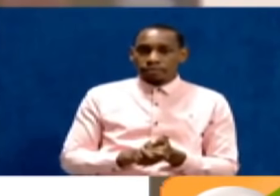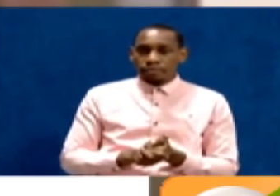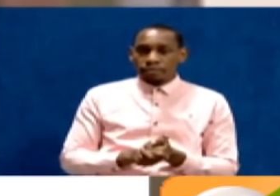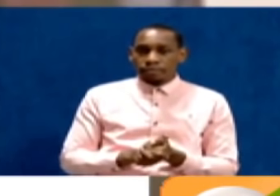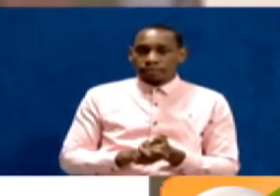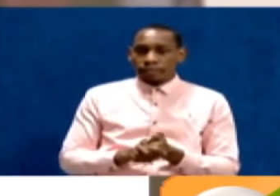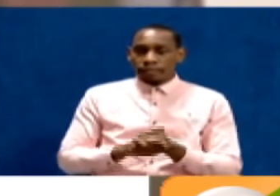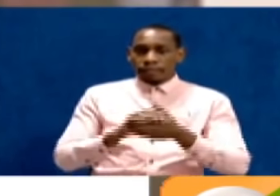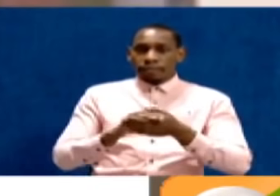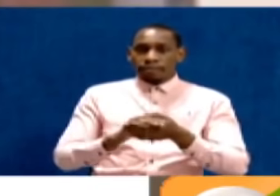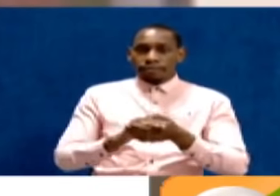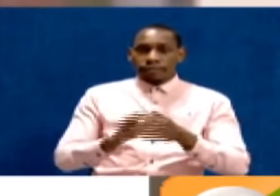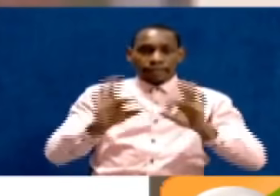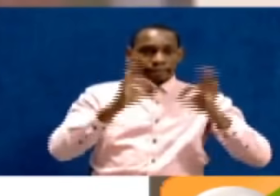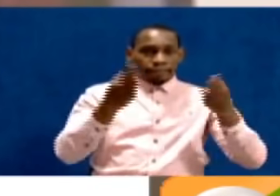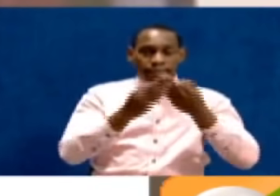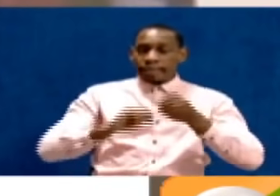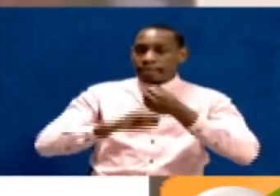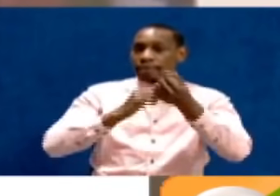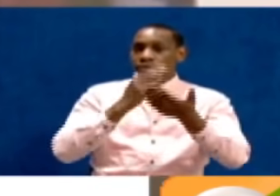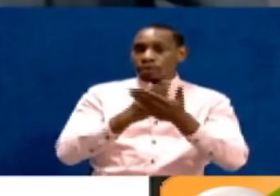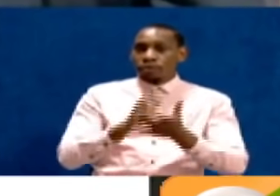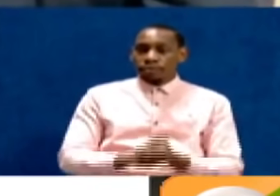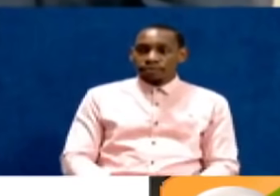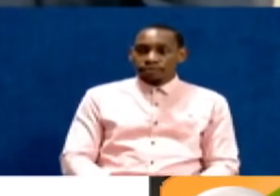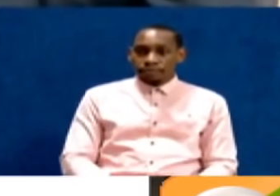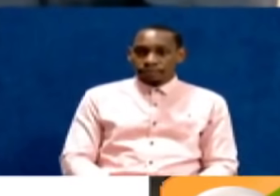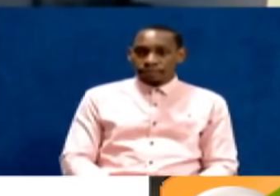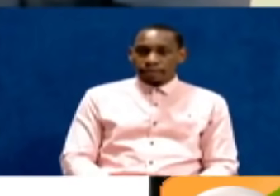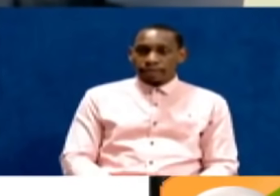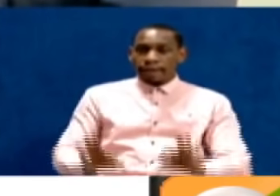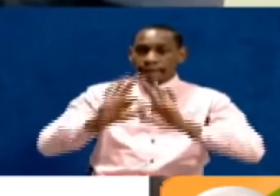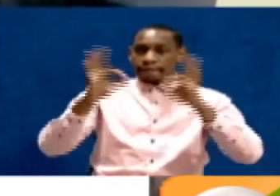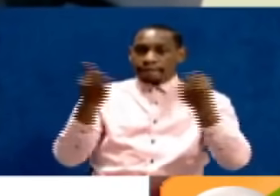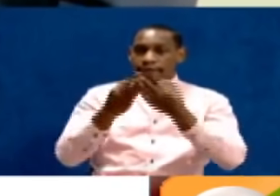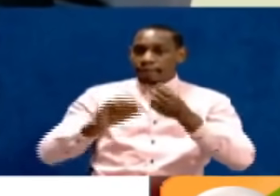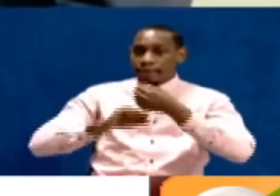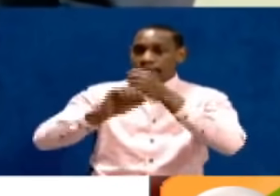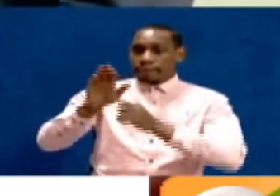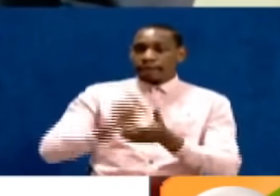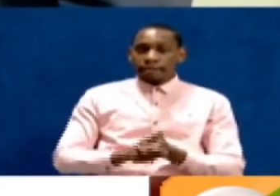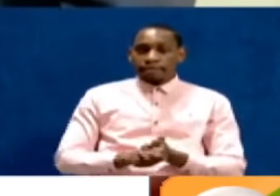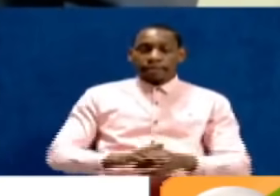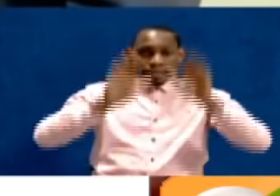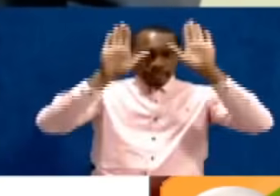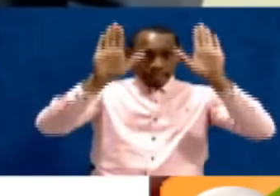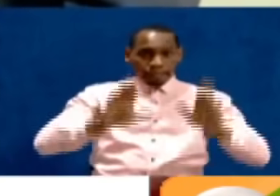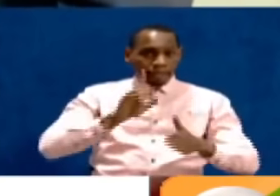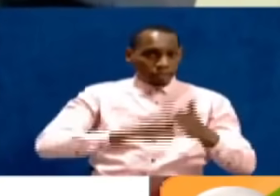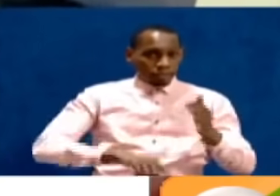he says, is his family. Share with us about family. Family is your pillar. Mm-hmm. At the end of the day,